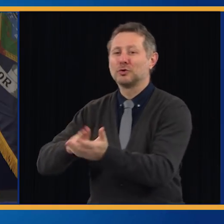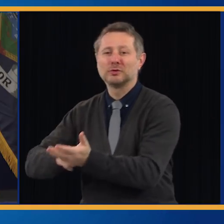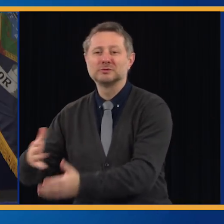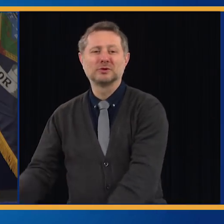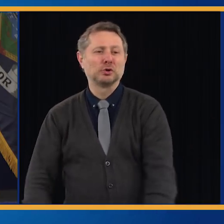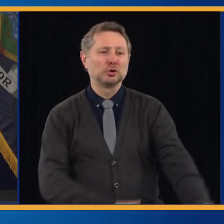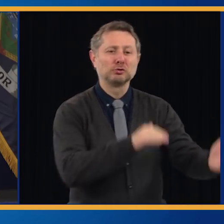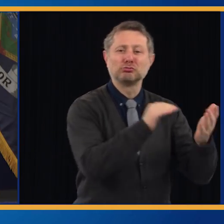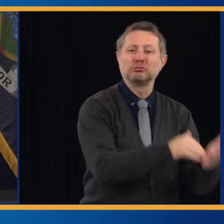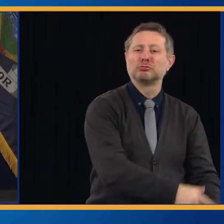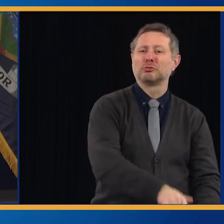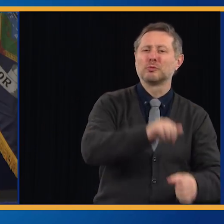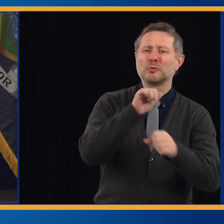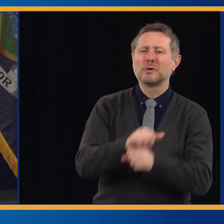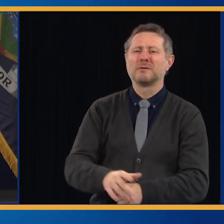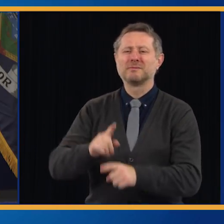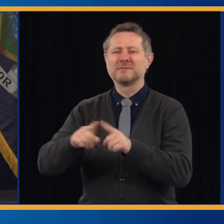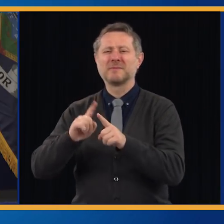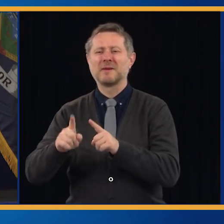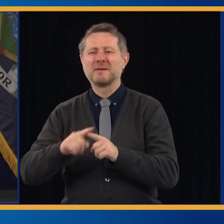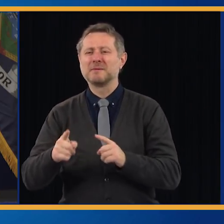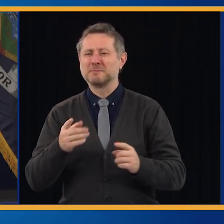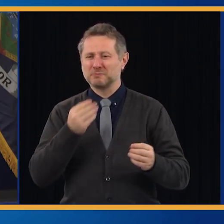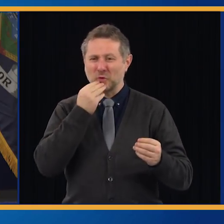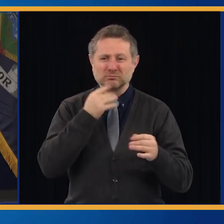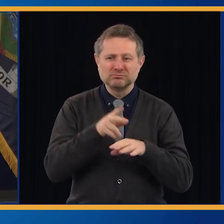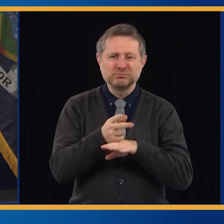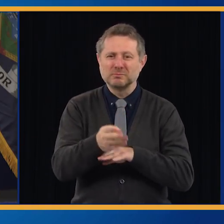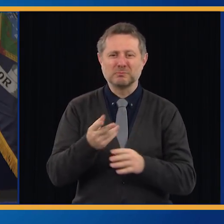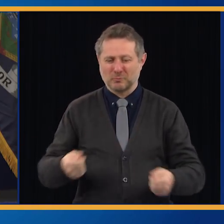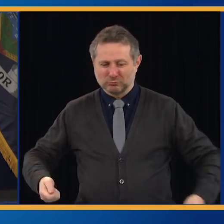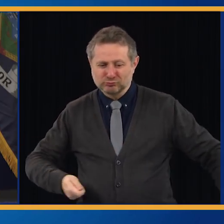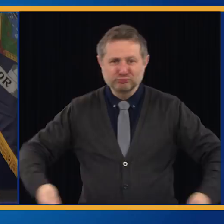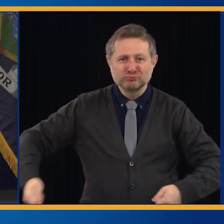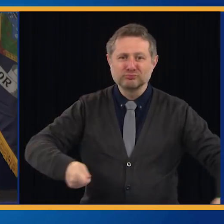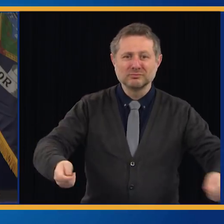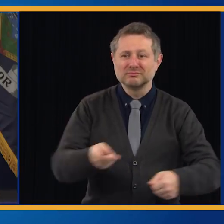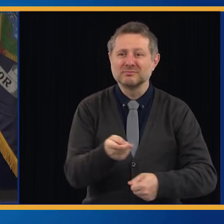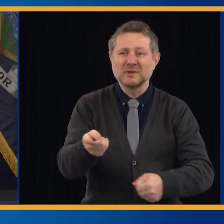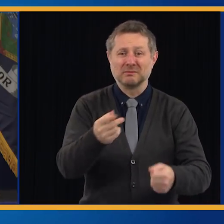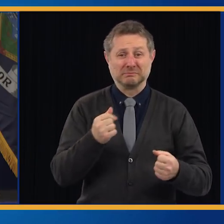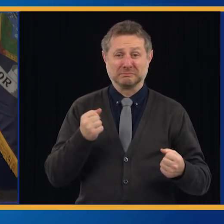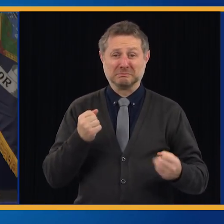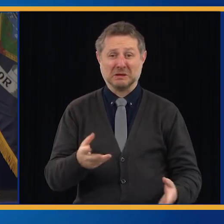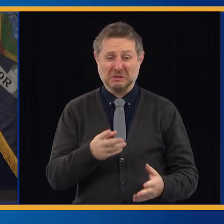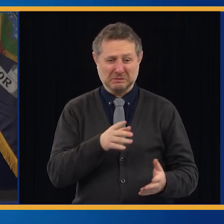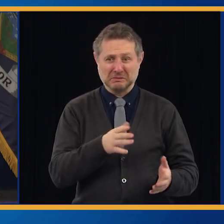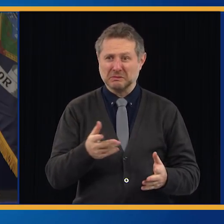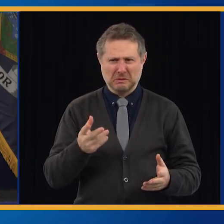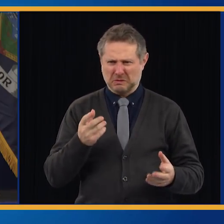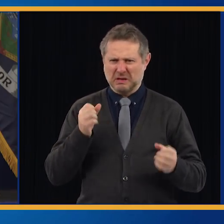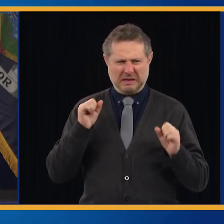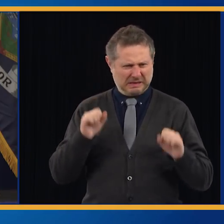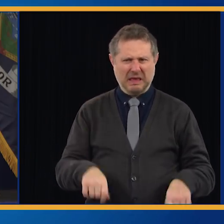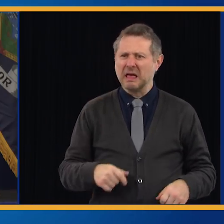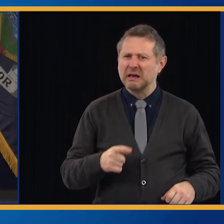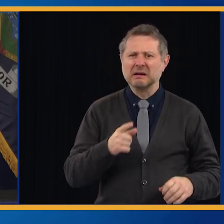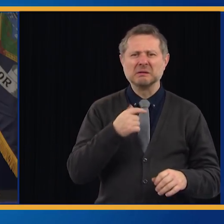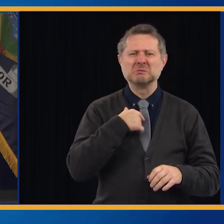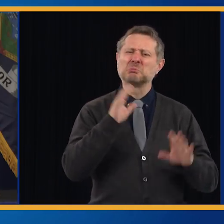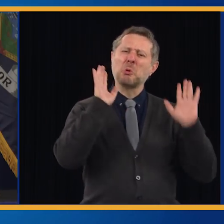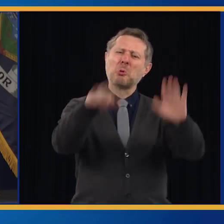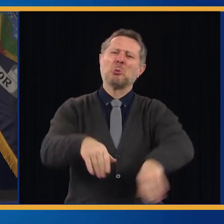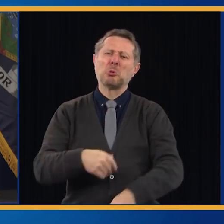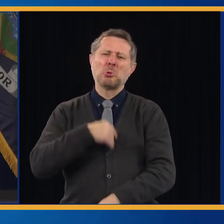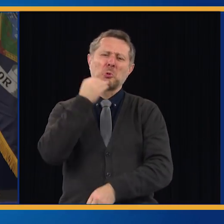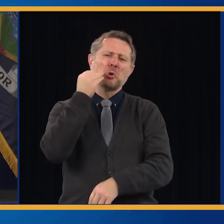people who are showing up every day. Not because of the check. They could stay home too and file for unemployment. No,